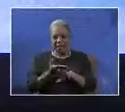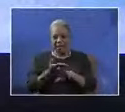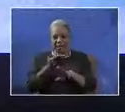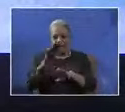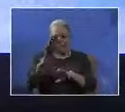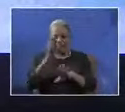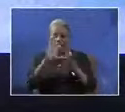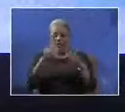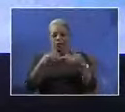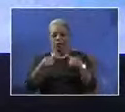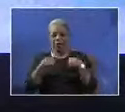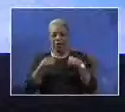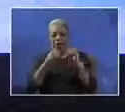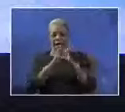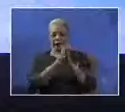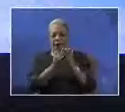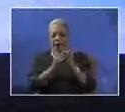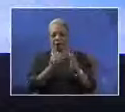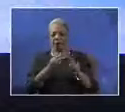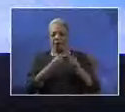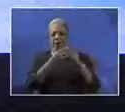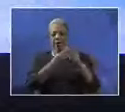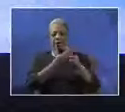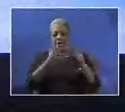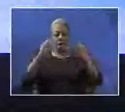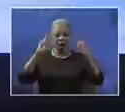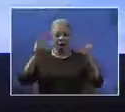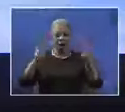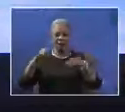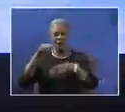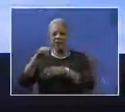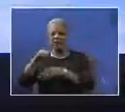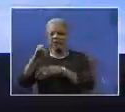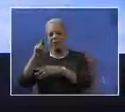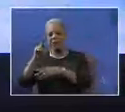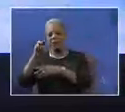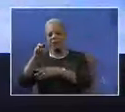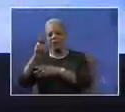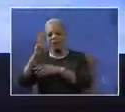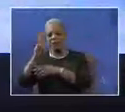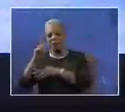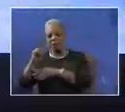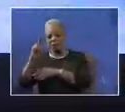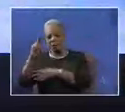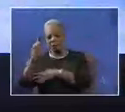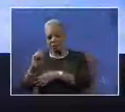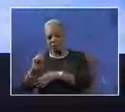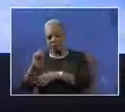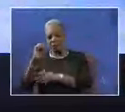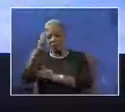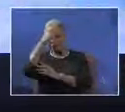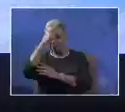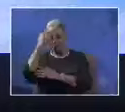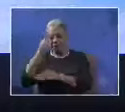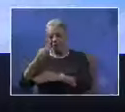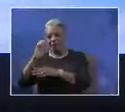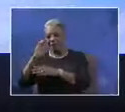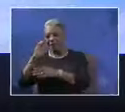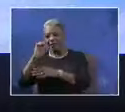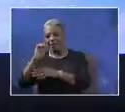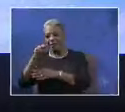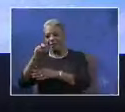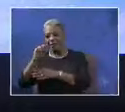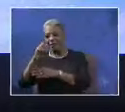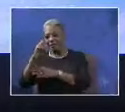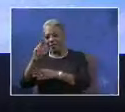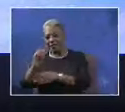Bible called the Book of Census or the Book of Numbers. And the reason it's called the Book of Numbers is because there's a census. But